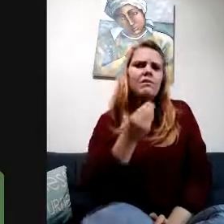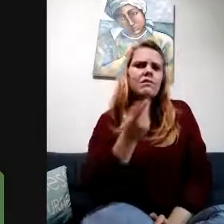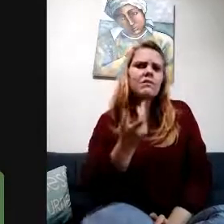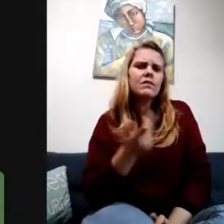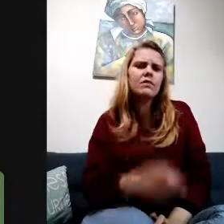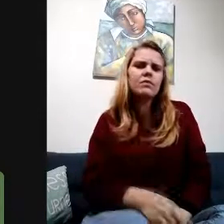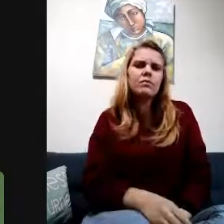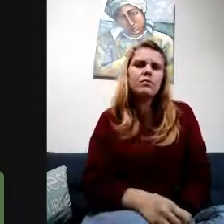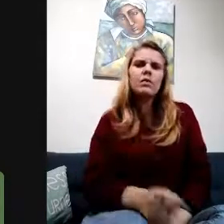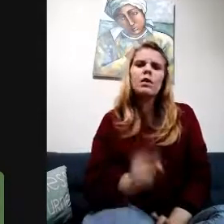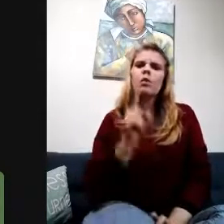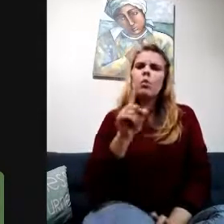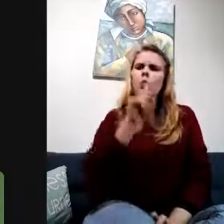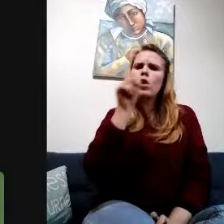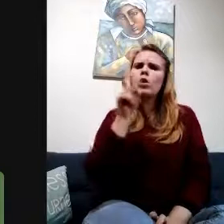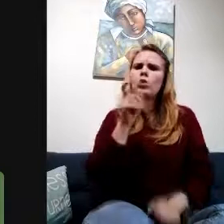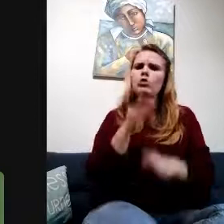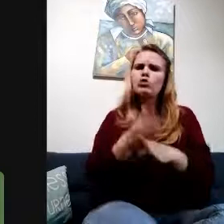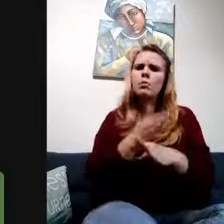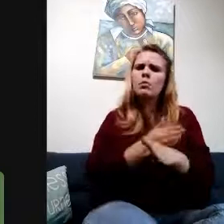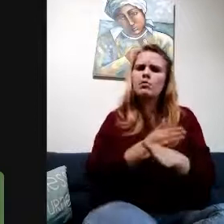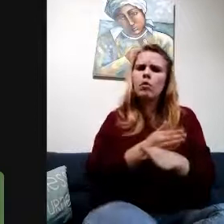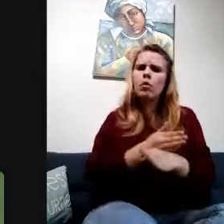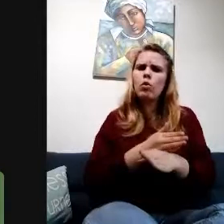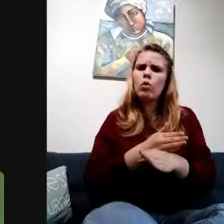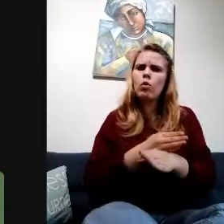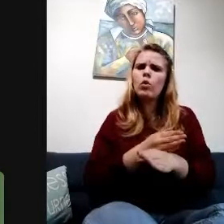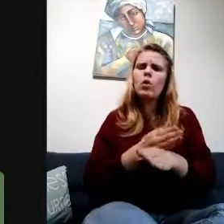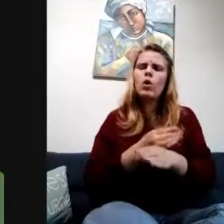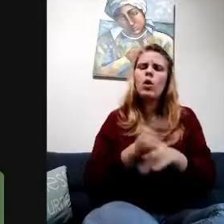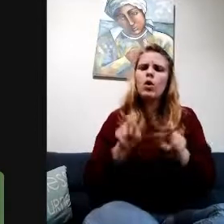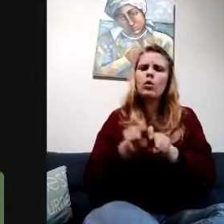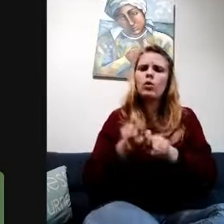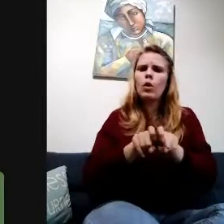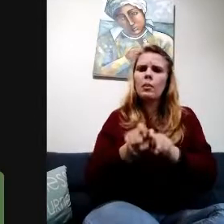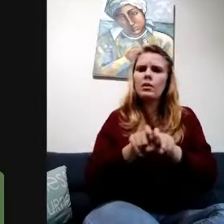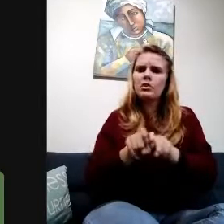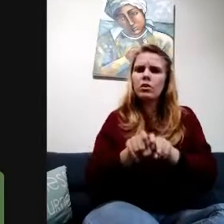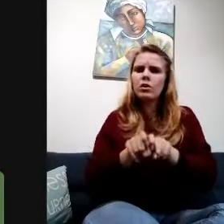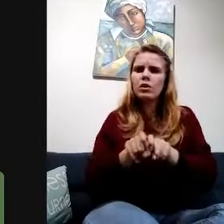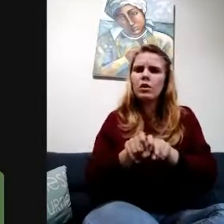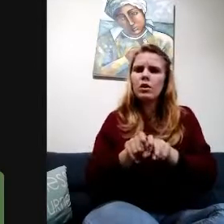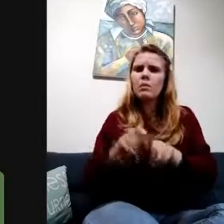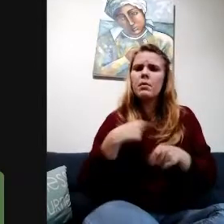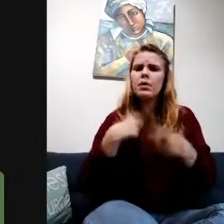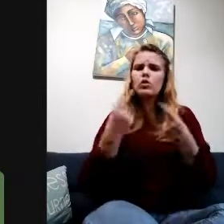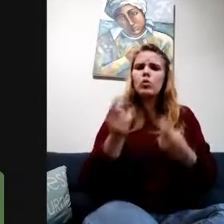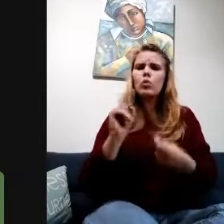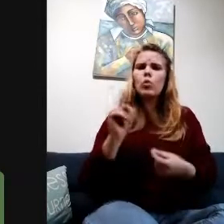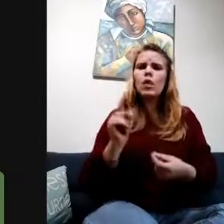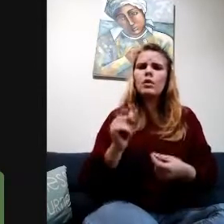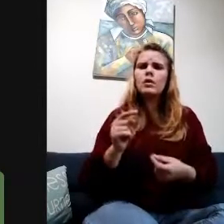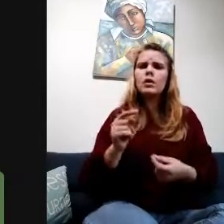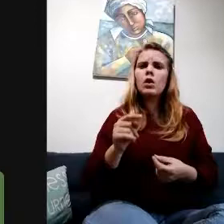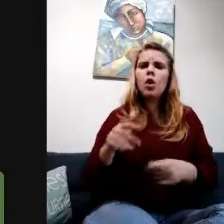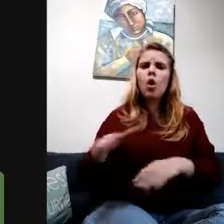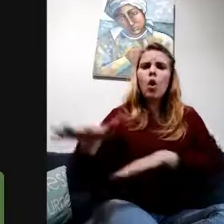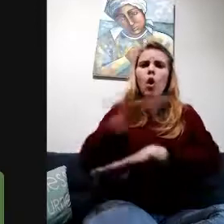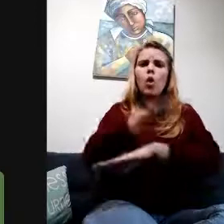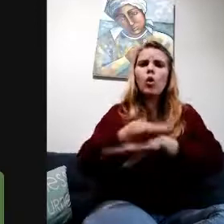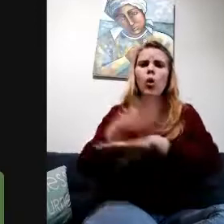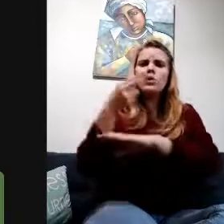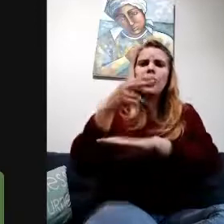questions we had in the previous tournament is what do you do if your course handicap changes